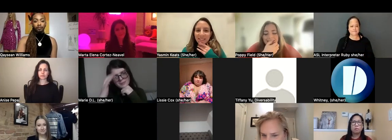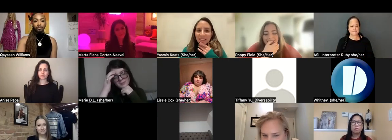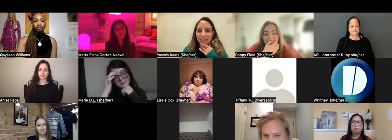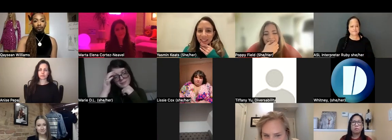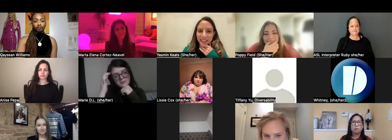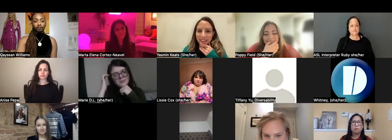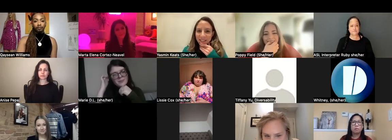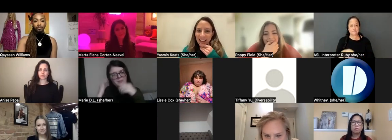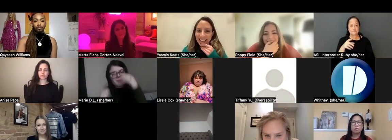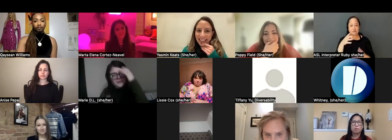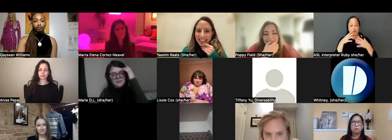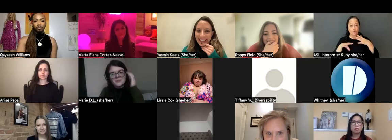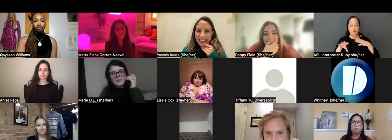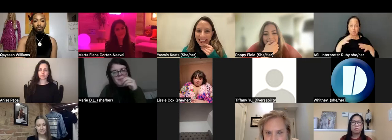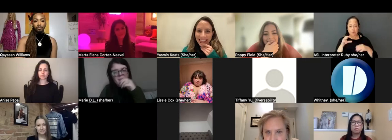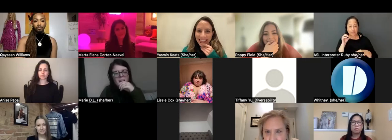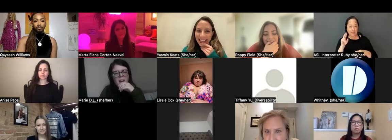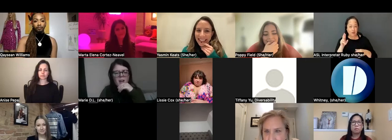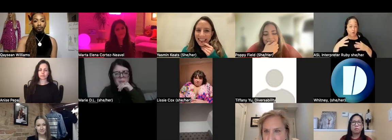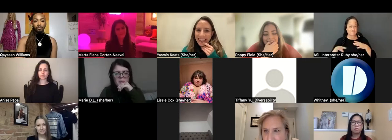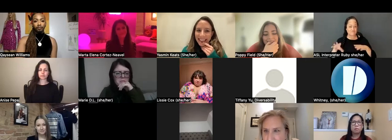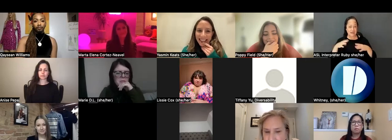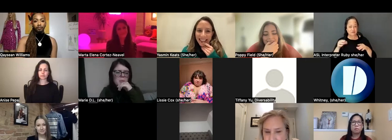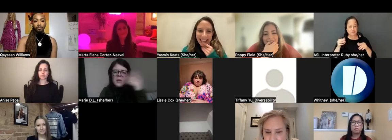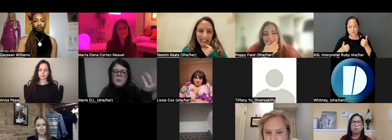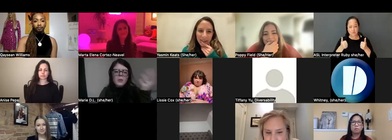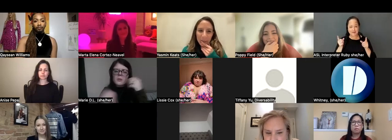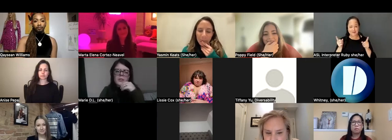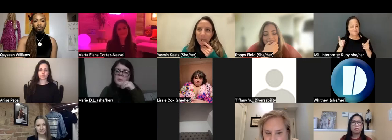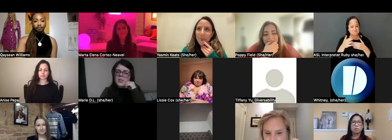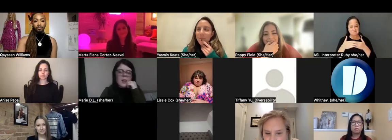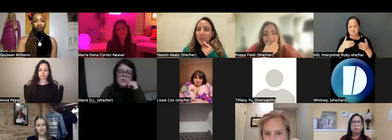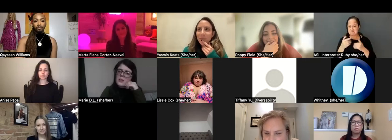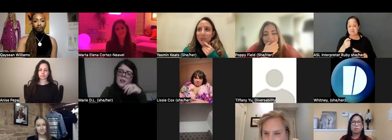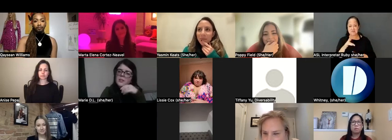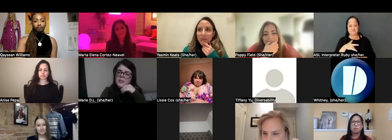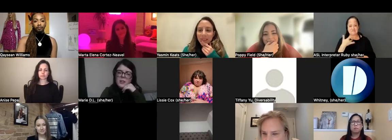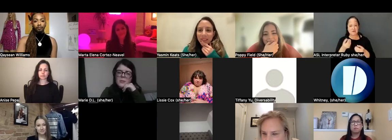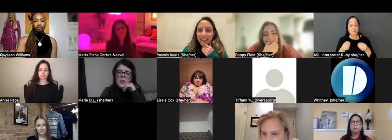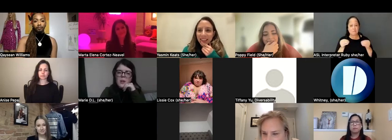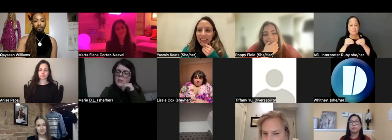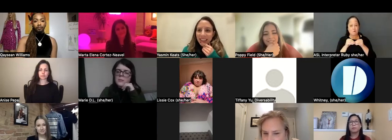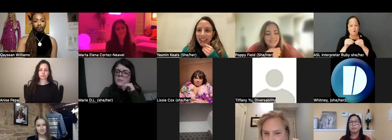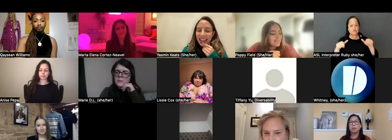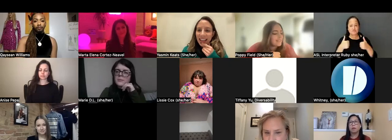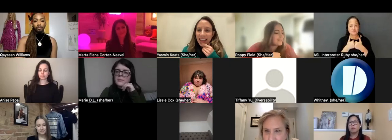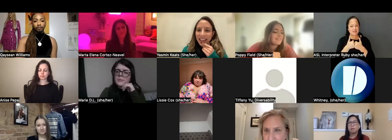When it comes to clothing or fashion? Whichever one you feel is more challenging, honestly,